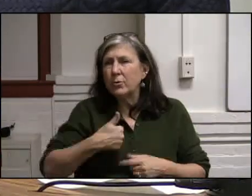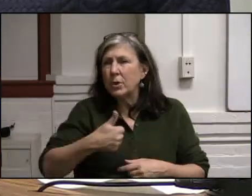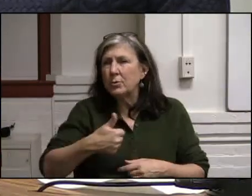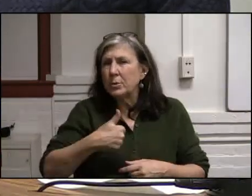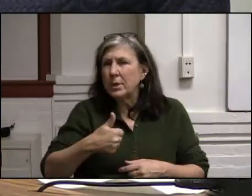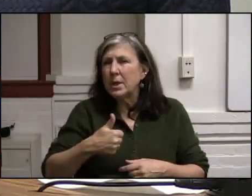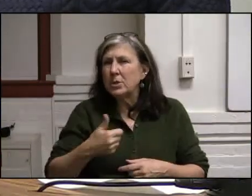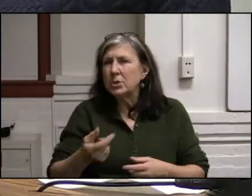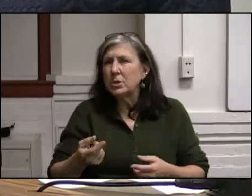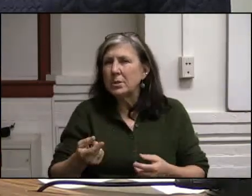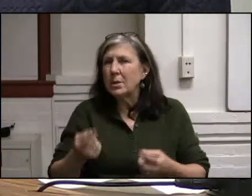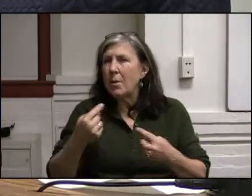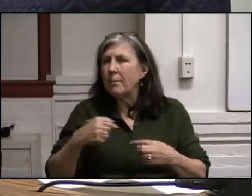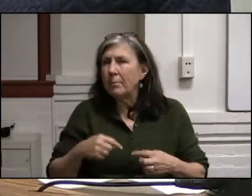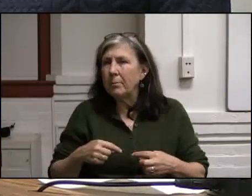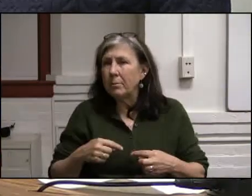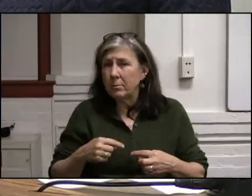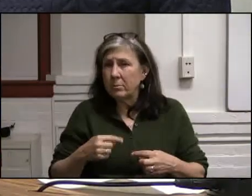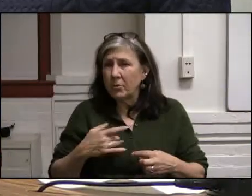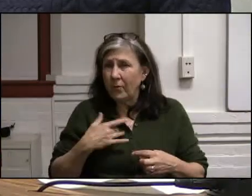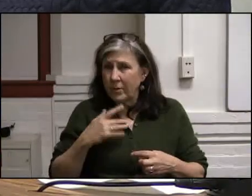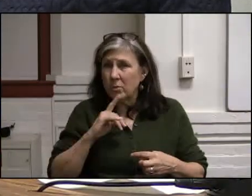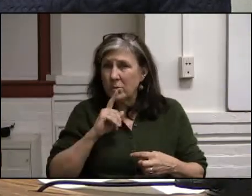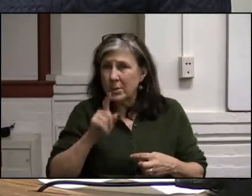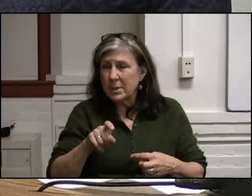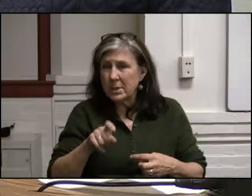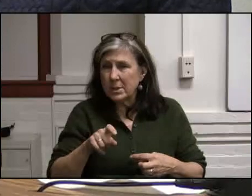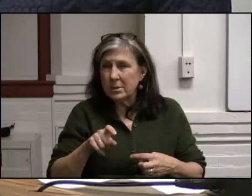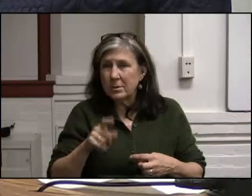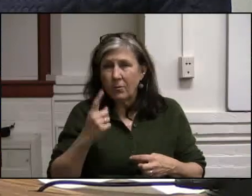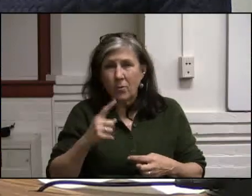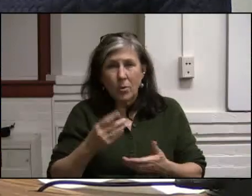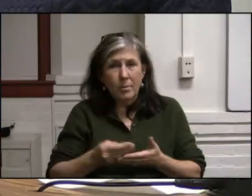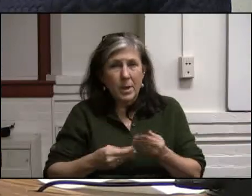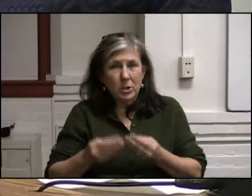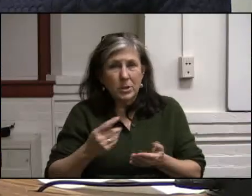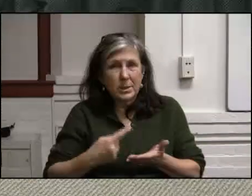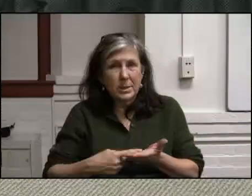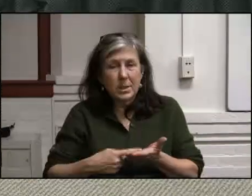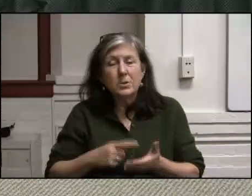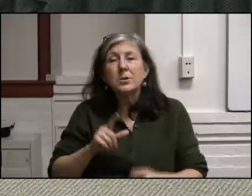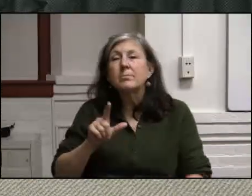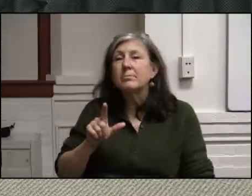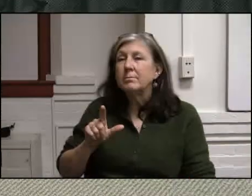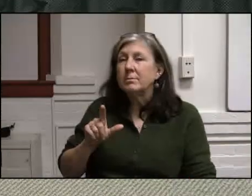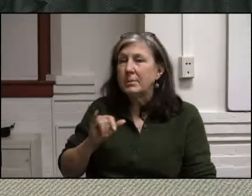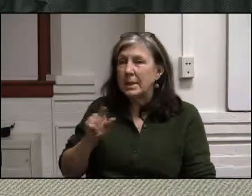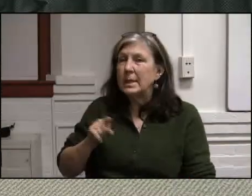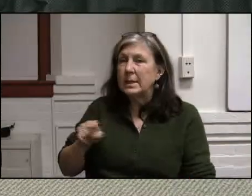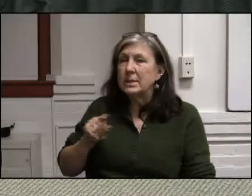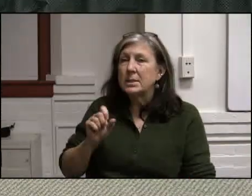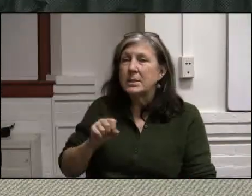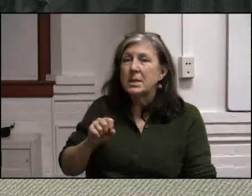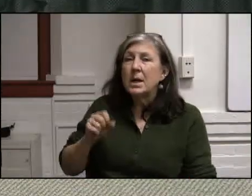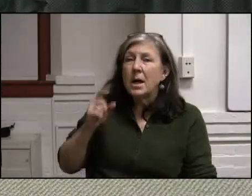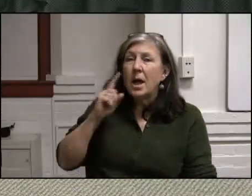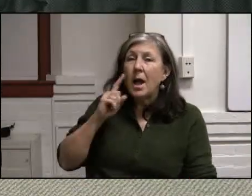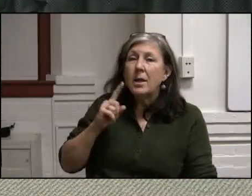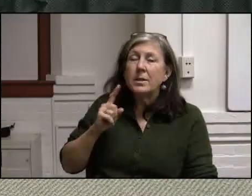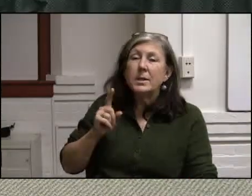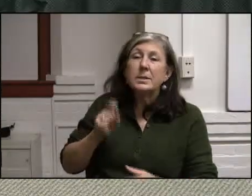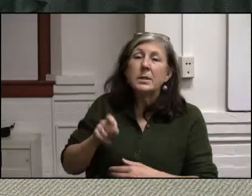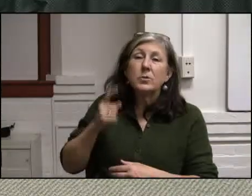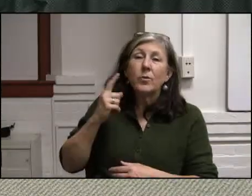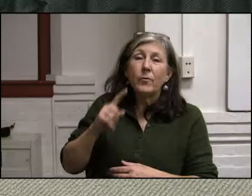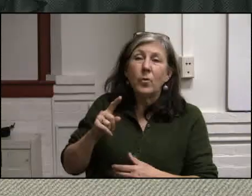transportation folks come before us. Do you think it's necessary for the budget discussions? I think it's necessary for the advancement